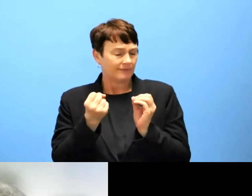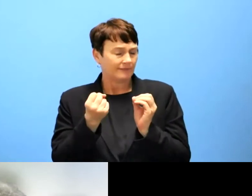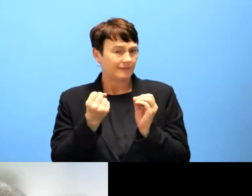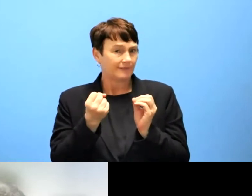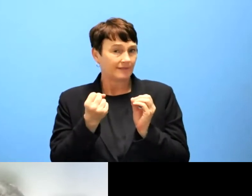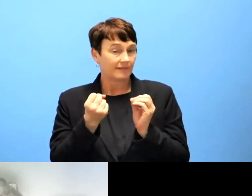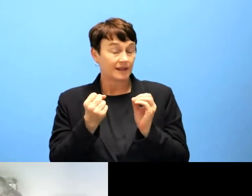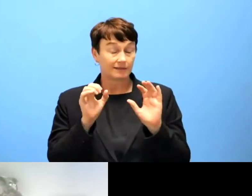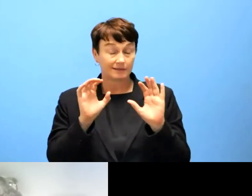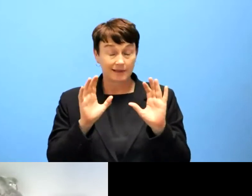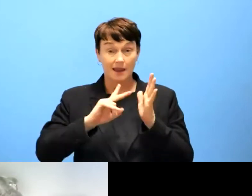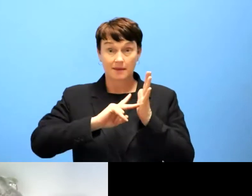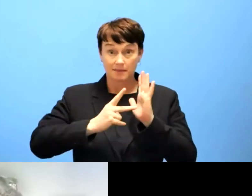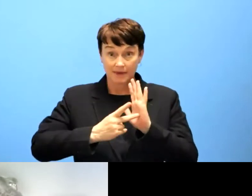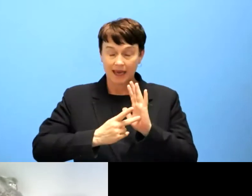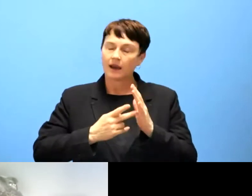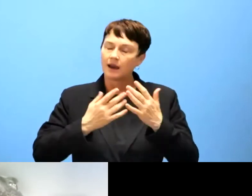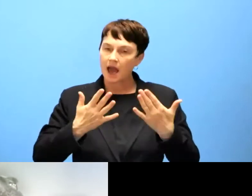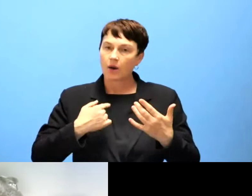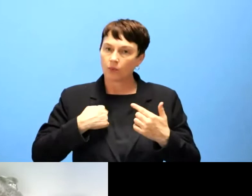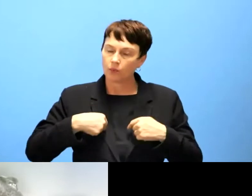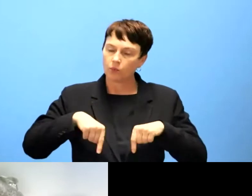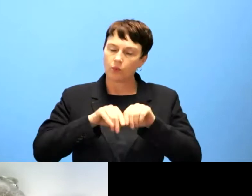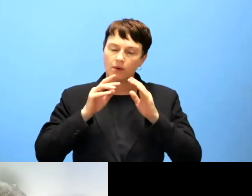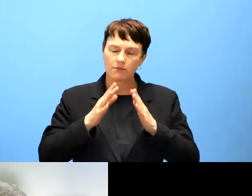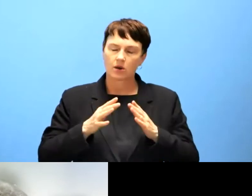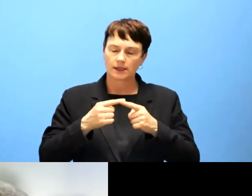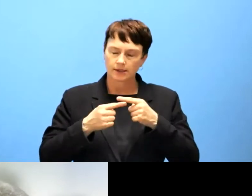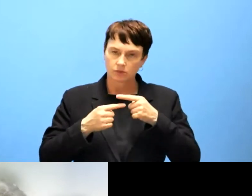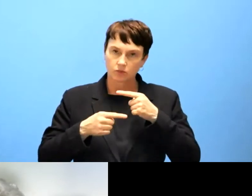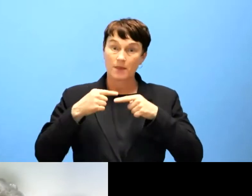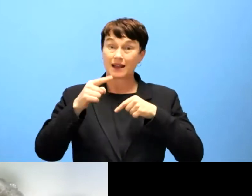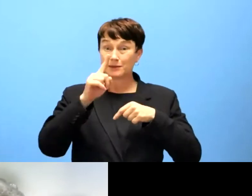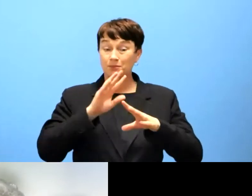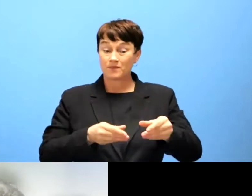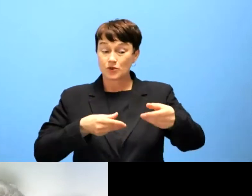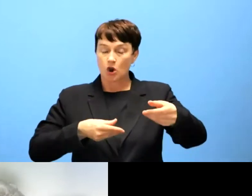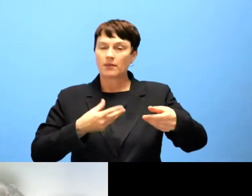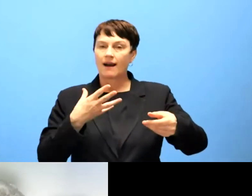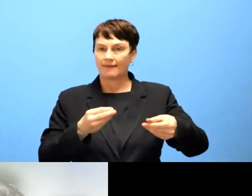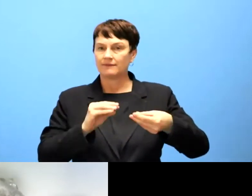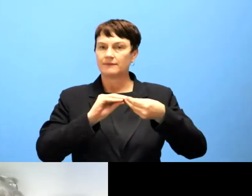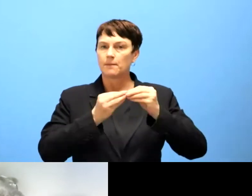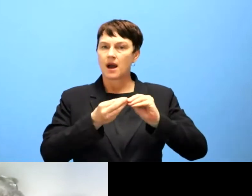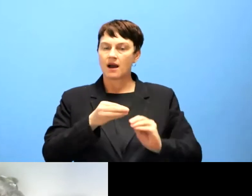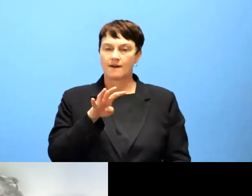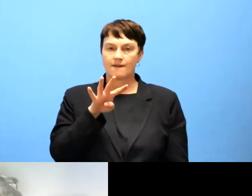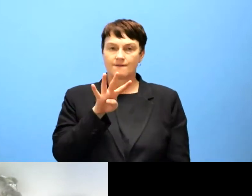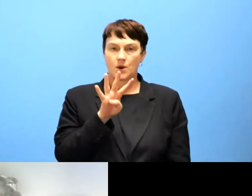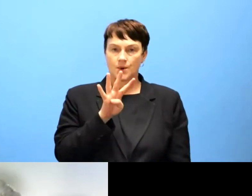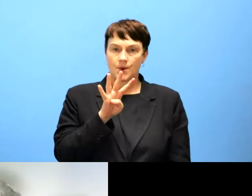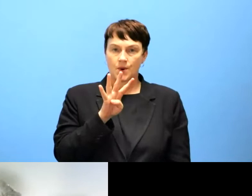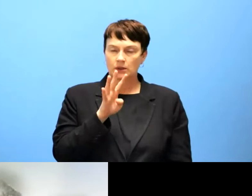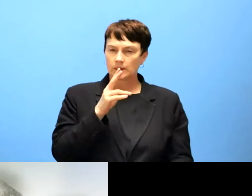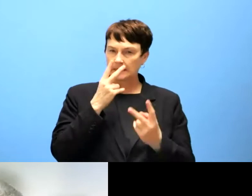back to the clause 4 of the document, which means which is dealing with the user needs.